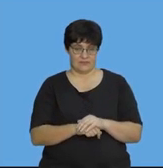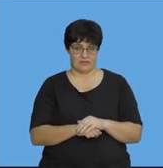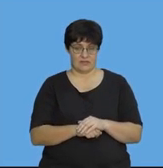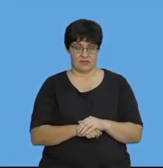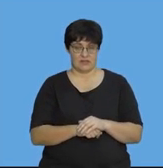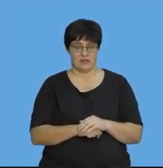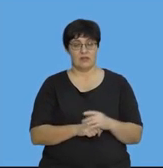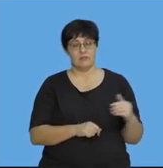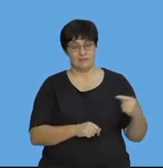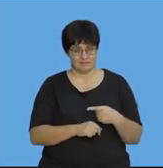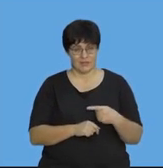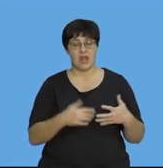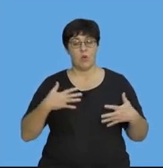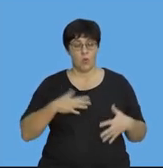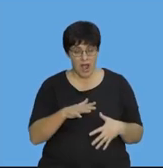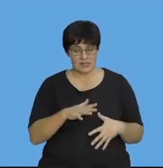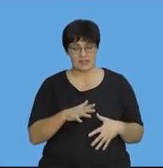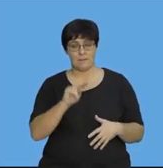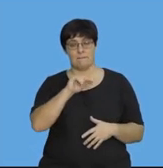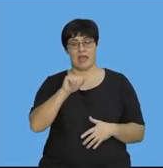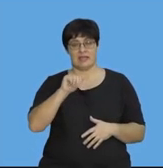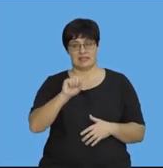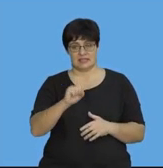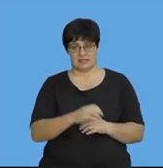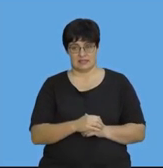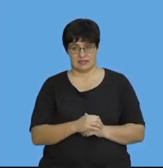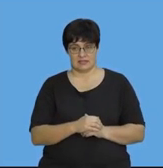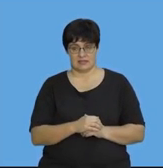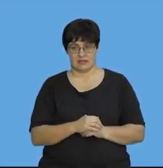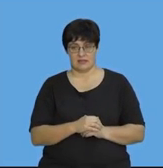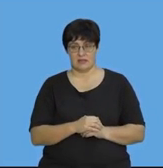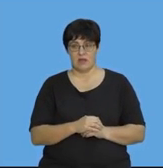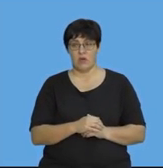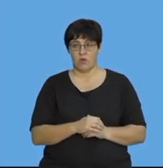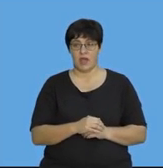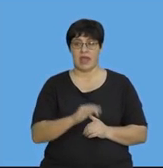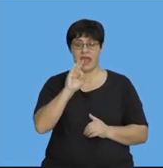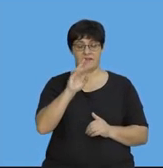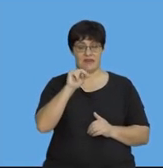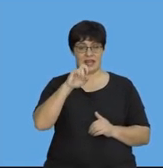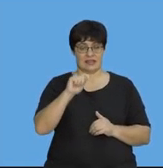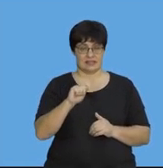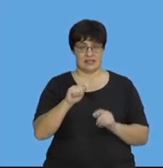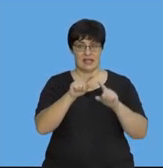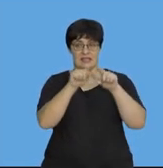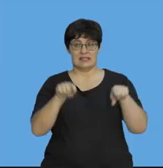want mass. We're now going to use the fact that we know that F net delta